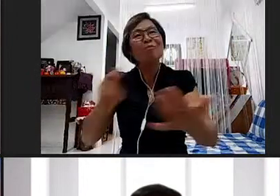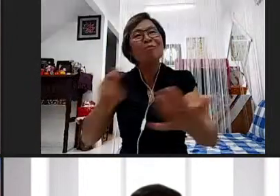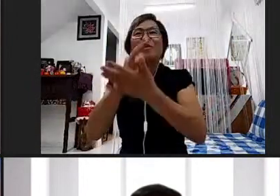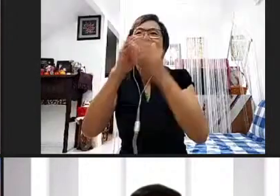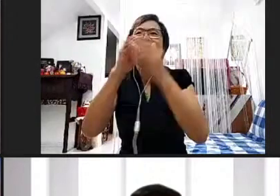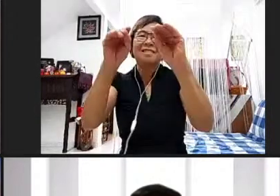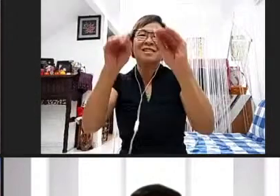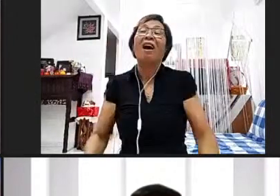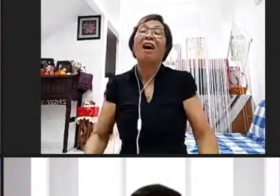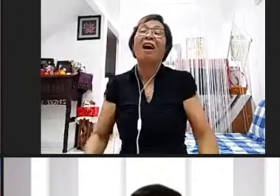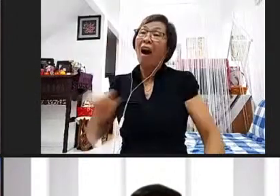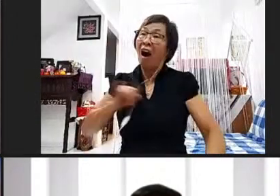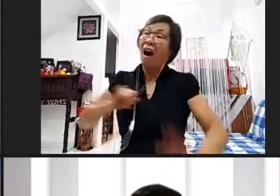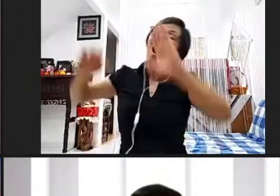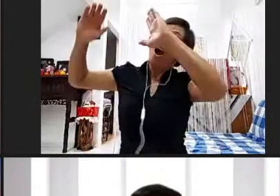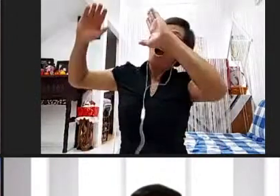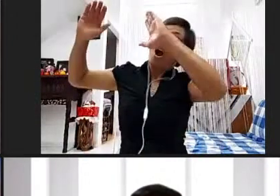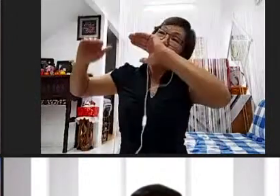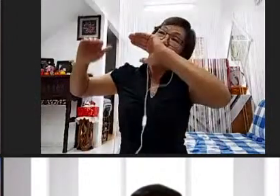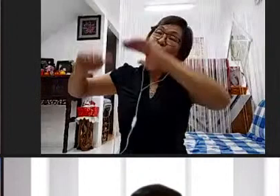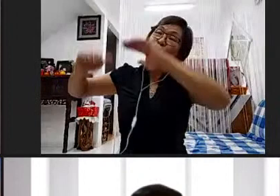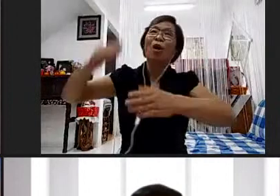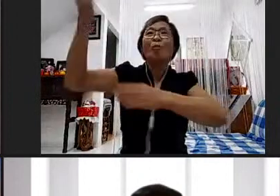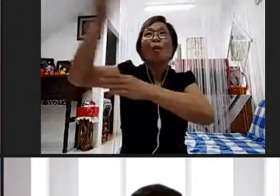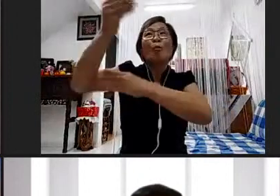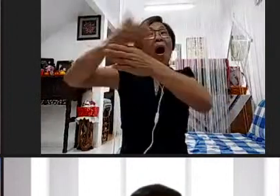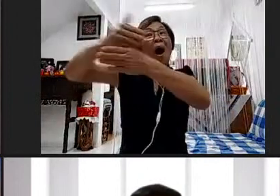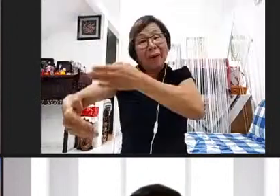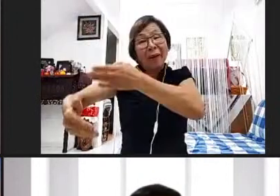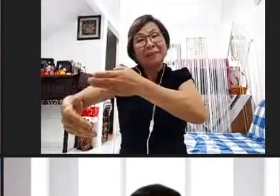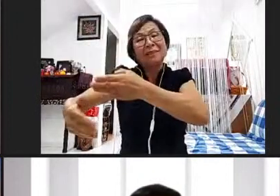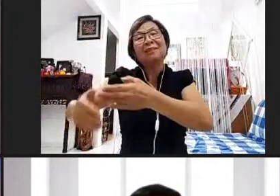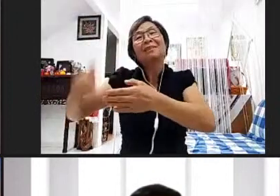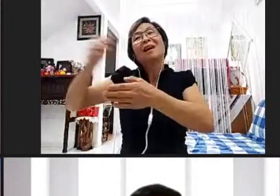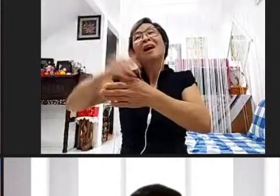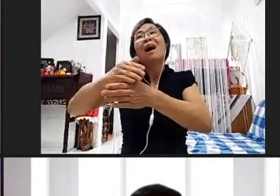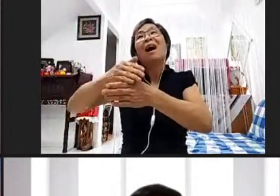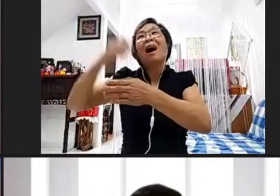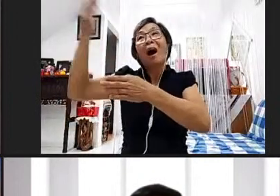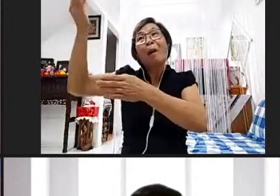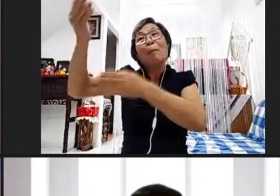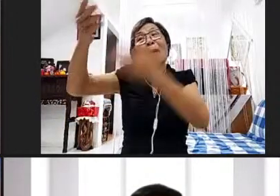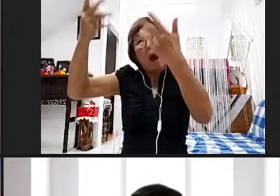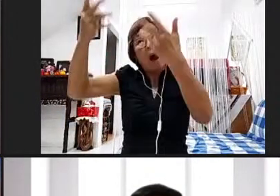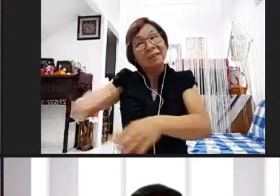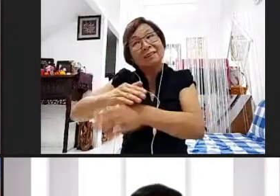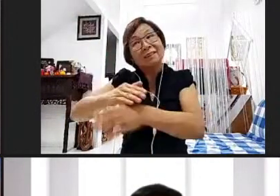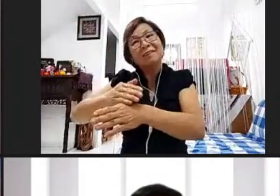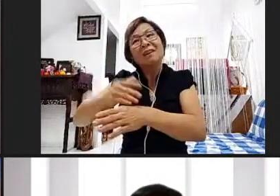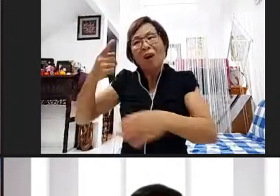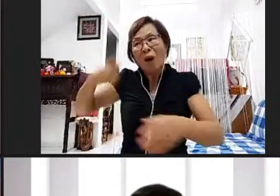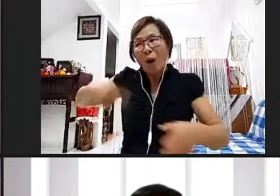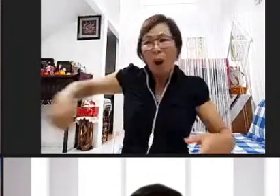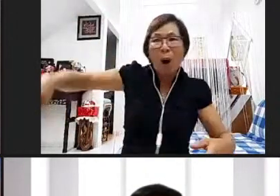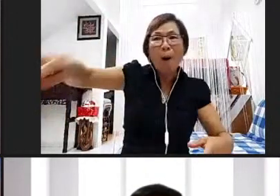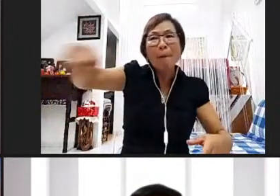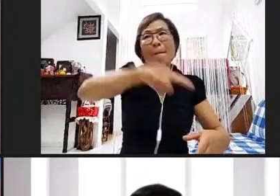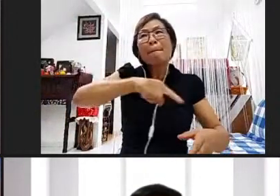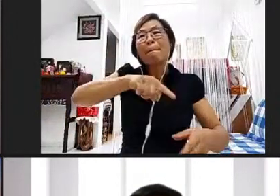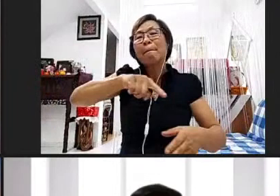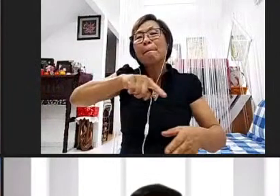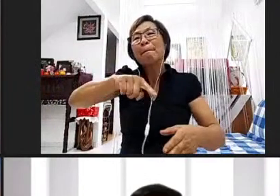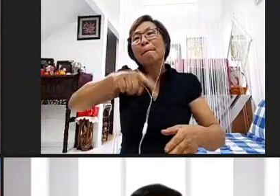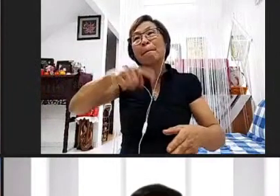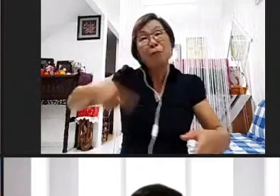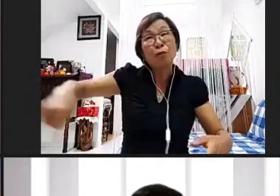And I hope that after this talk, after this sharing, we will all be profoundly affected